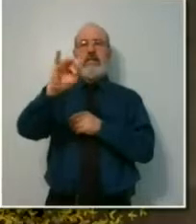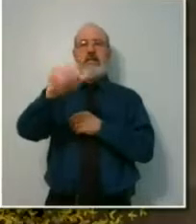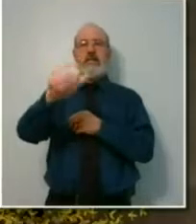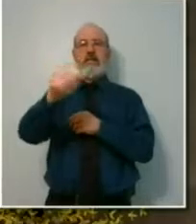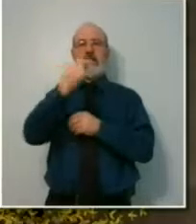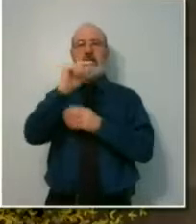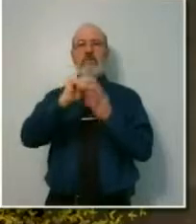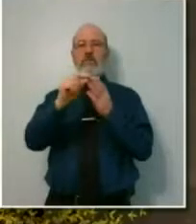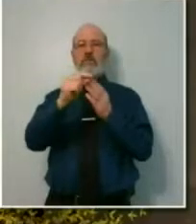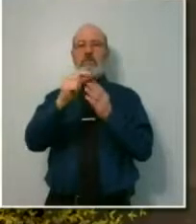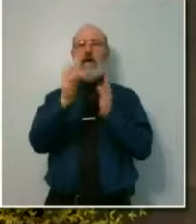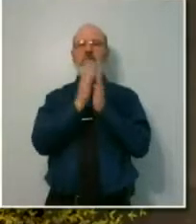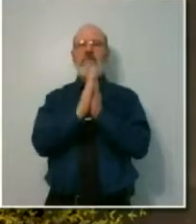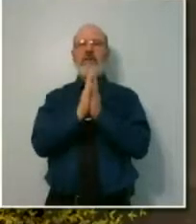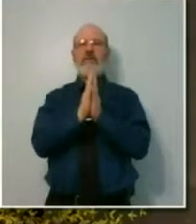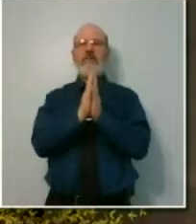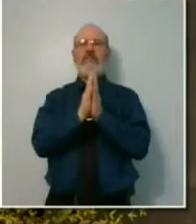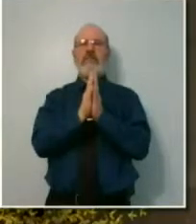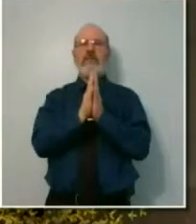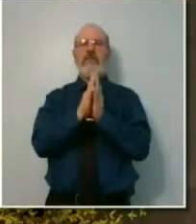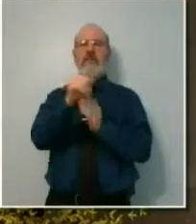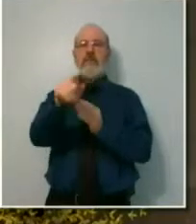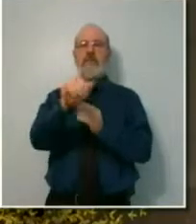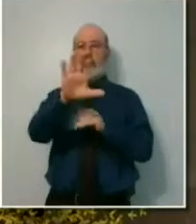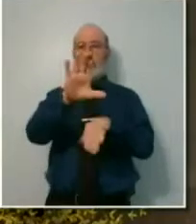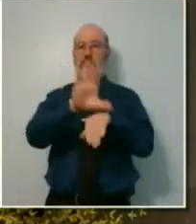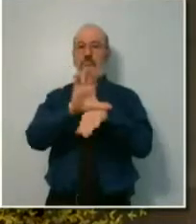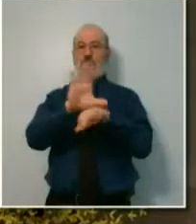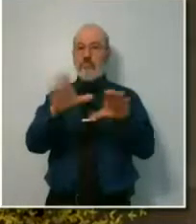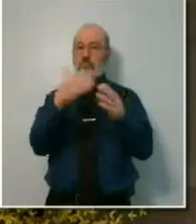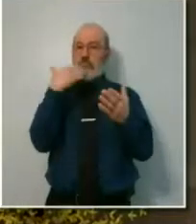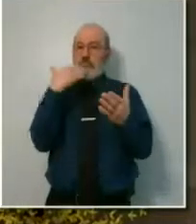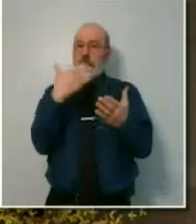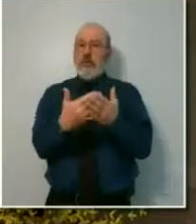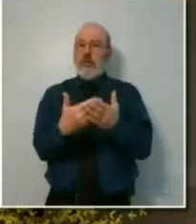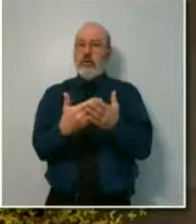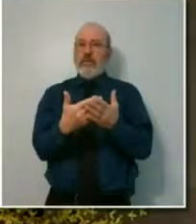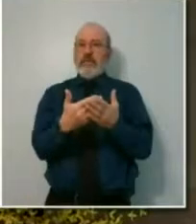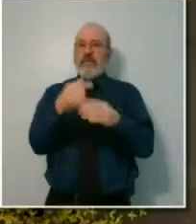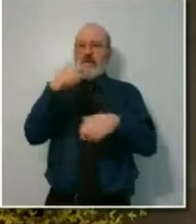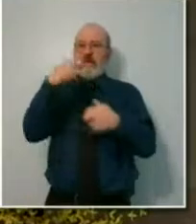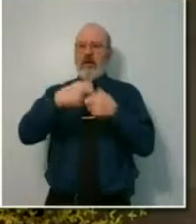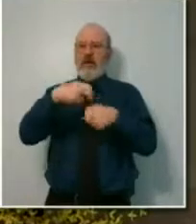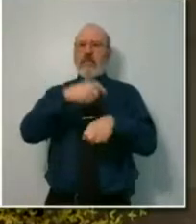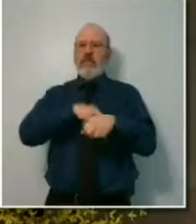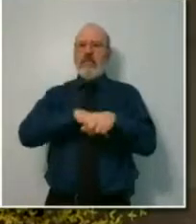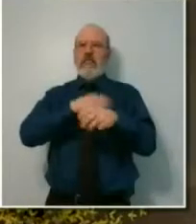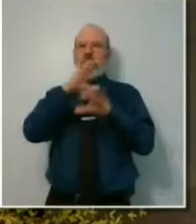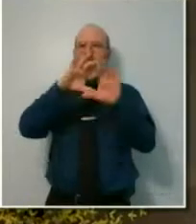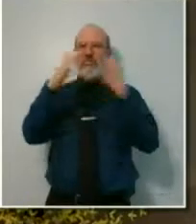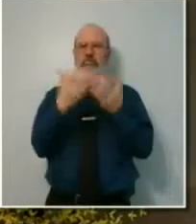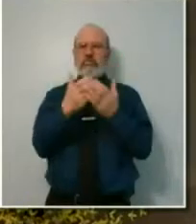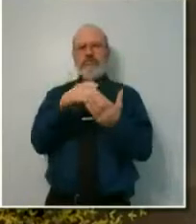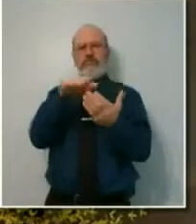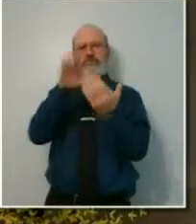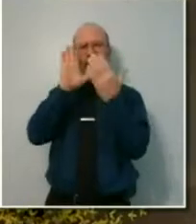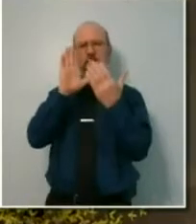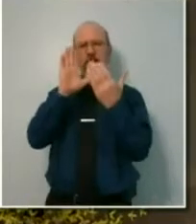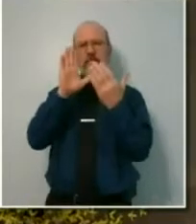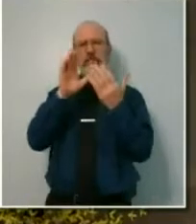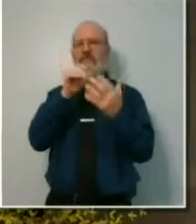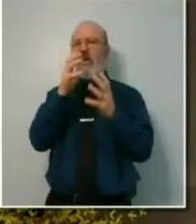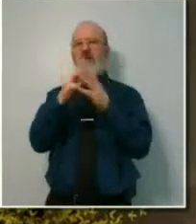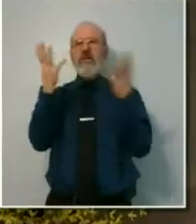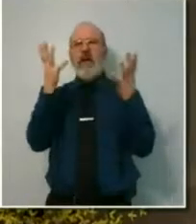pray that you and your church are doing well during this hard time our world is facing. I don't have much by way